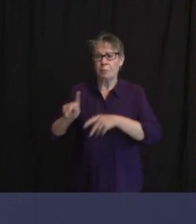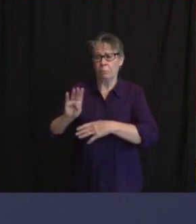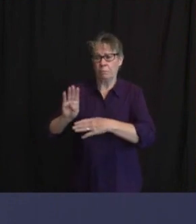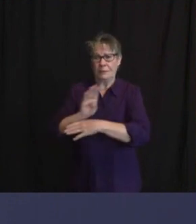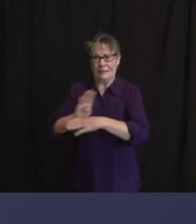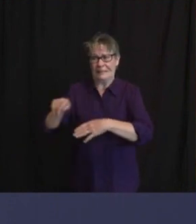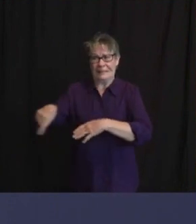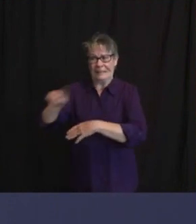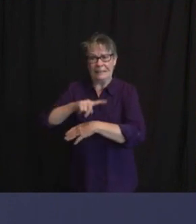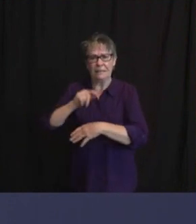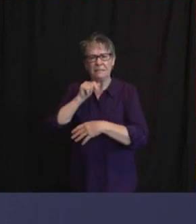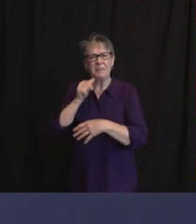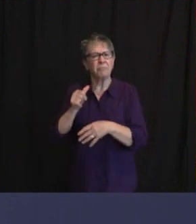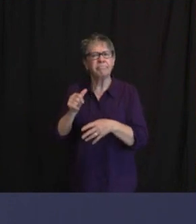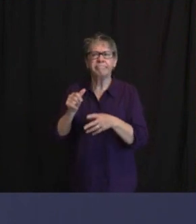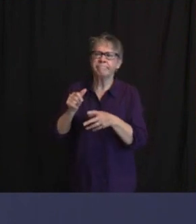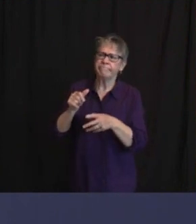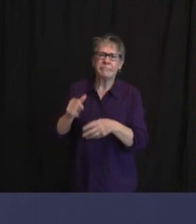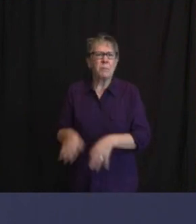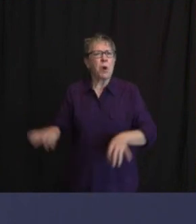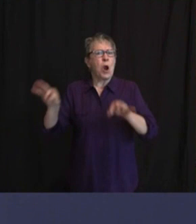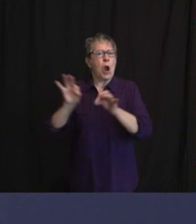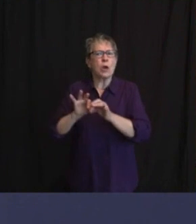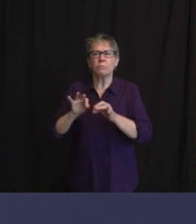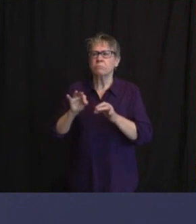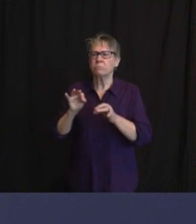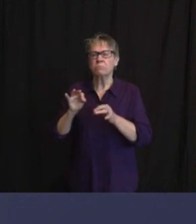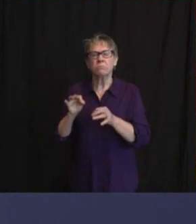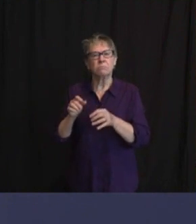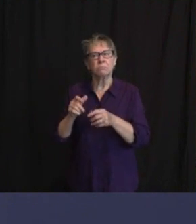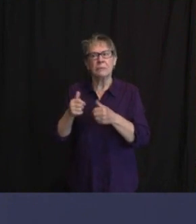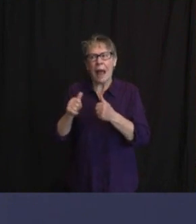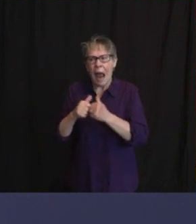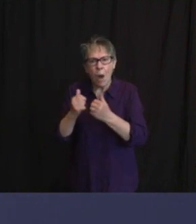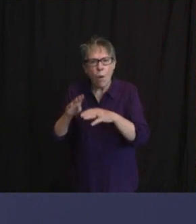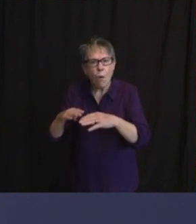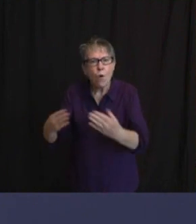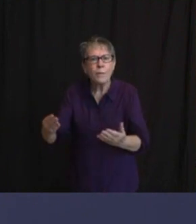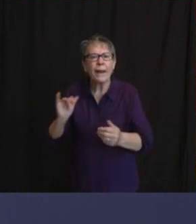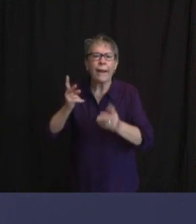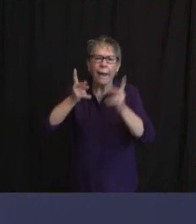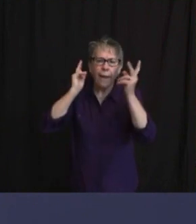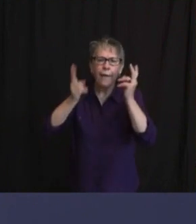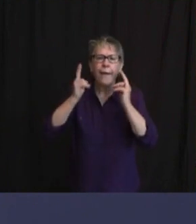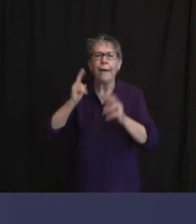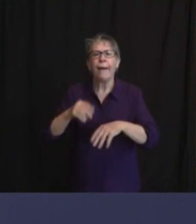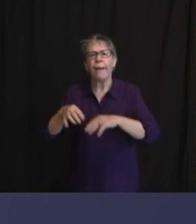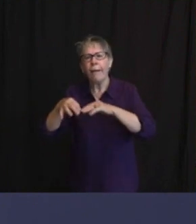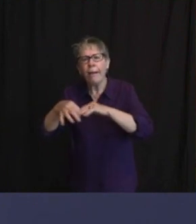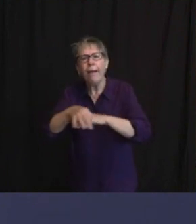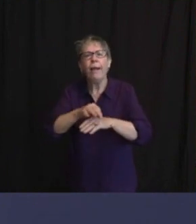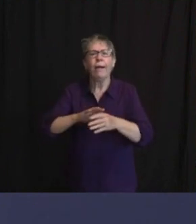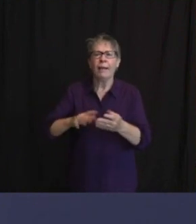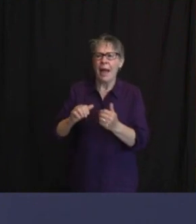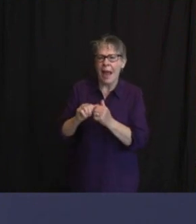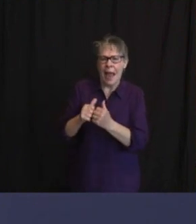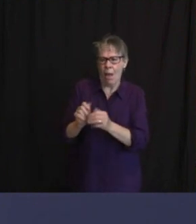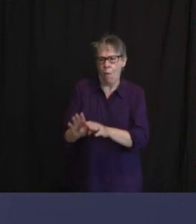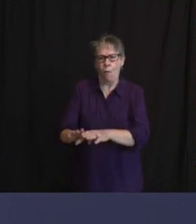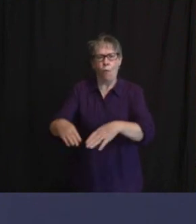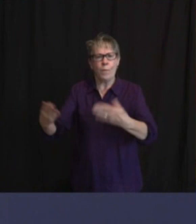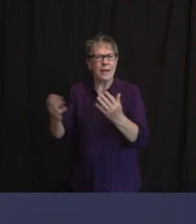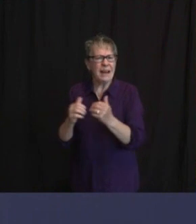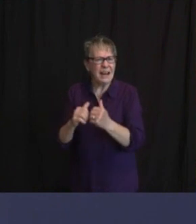are all decisions that we have to chop through. Again, you'll hear in the next number of days, and don't hold me to how